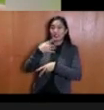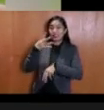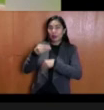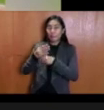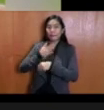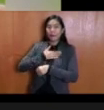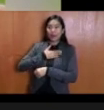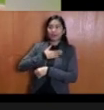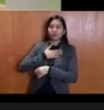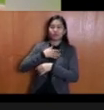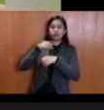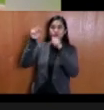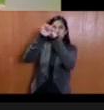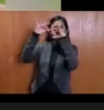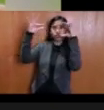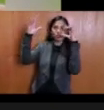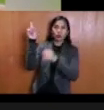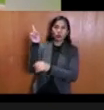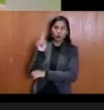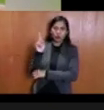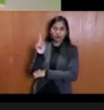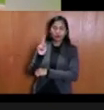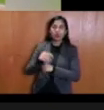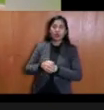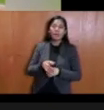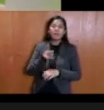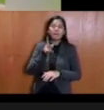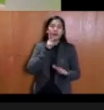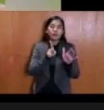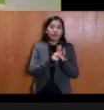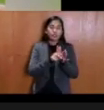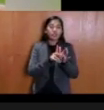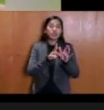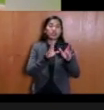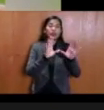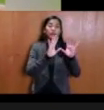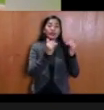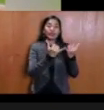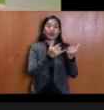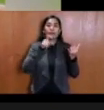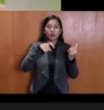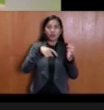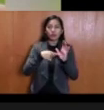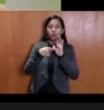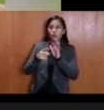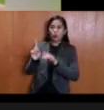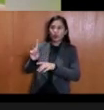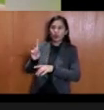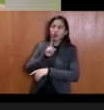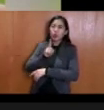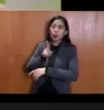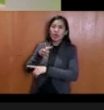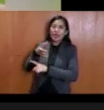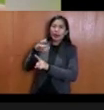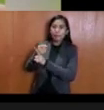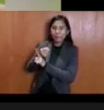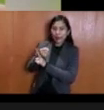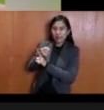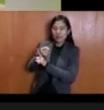my aspirations is for private corporations to report their impact on the natural assets or